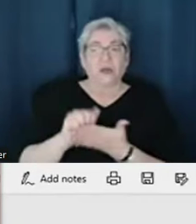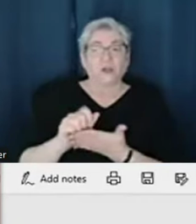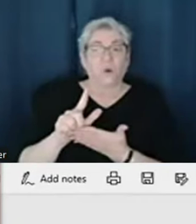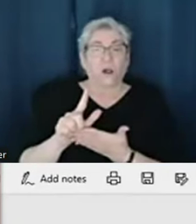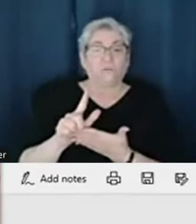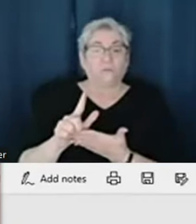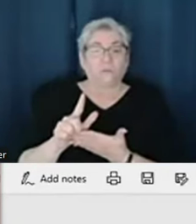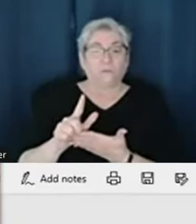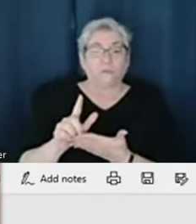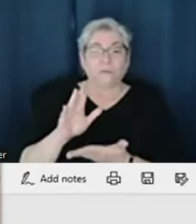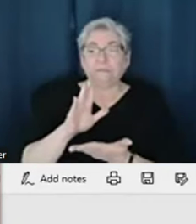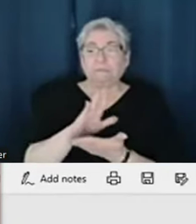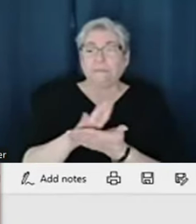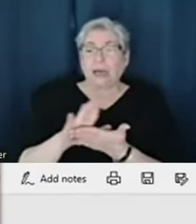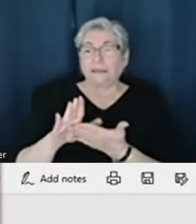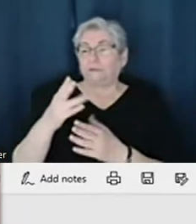webinar.